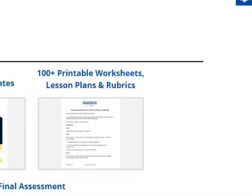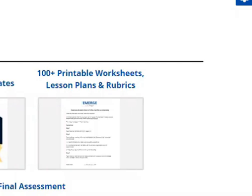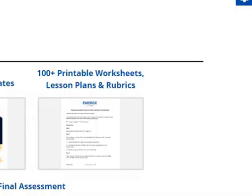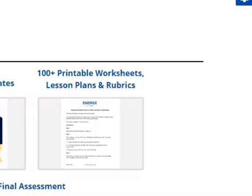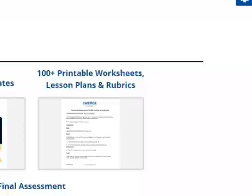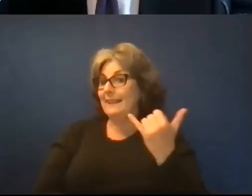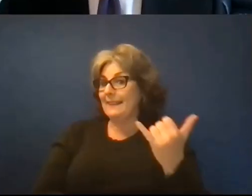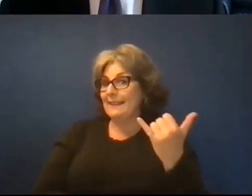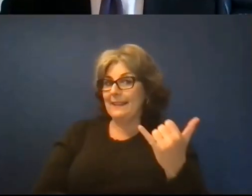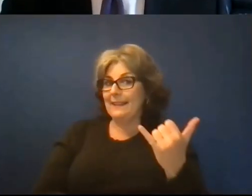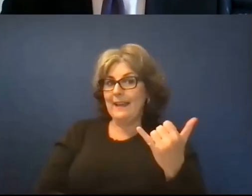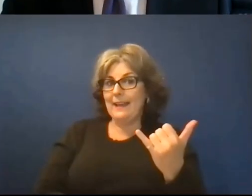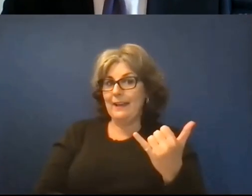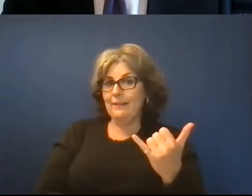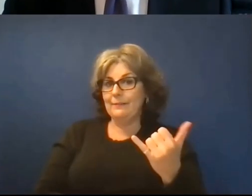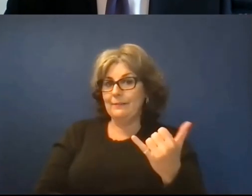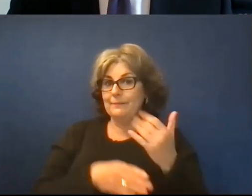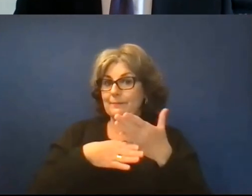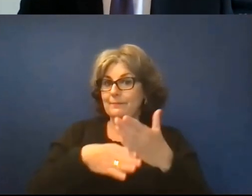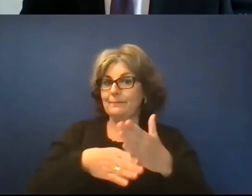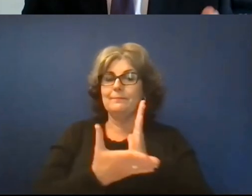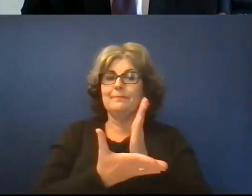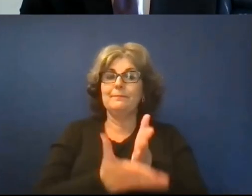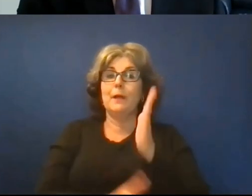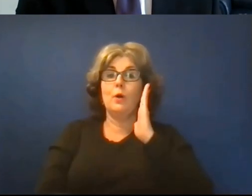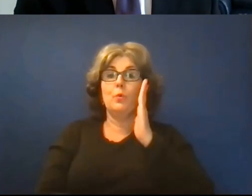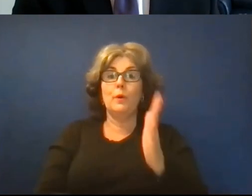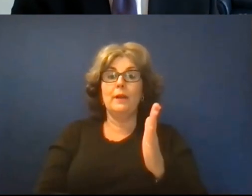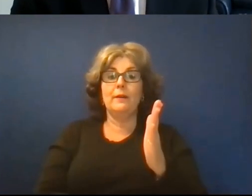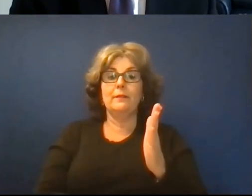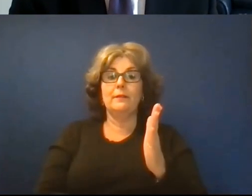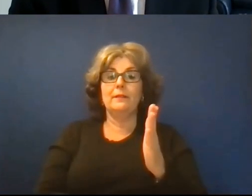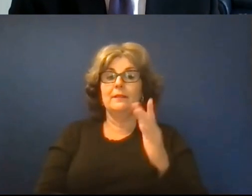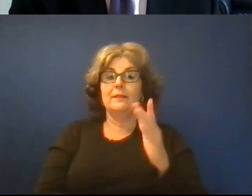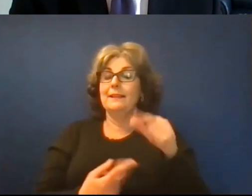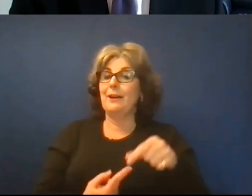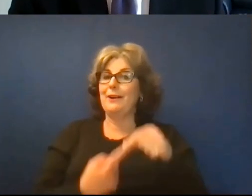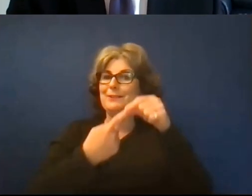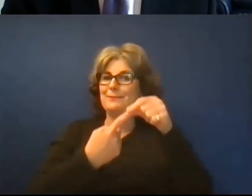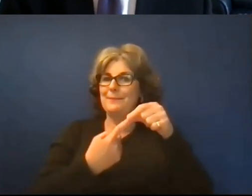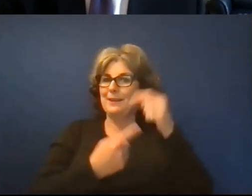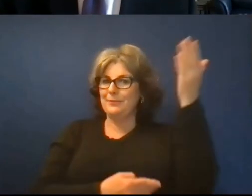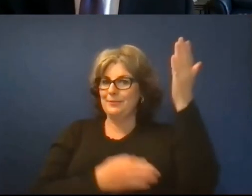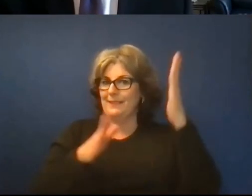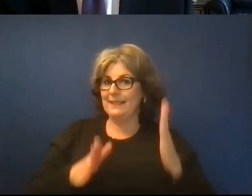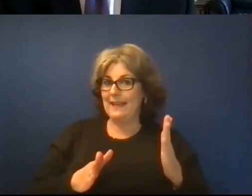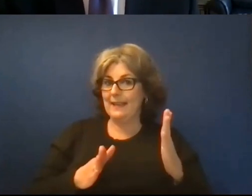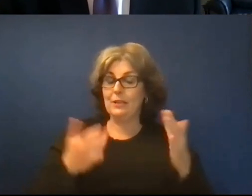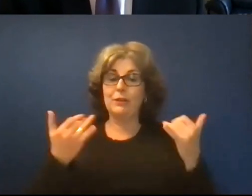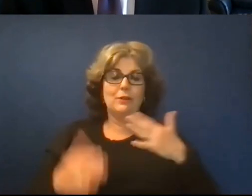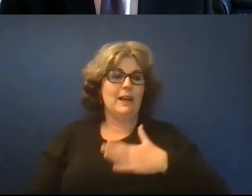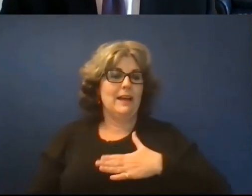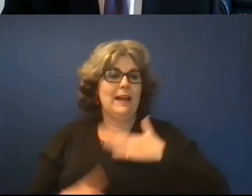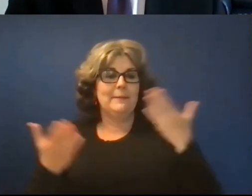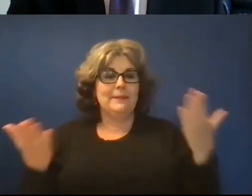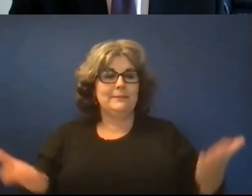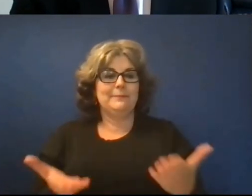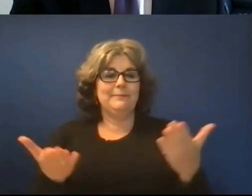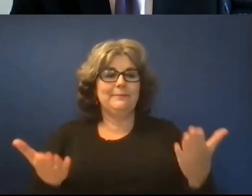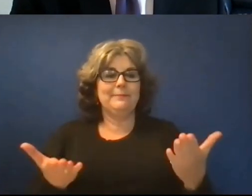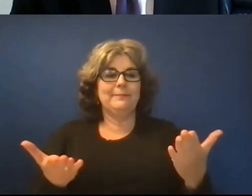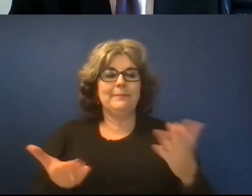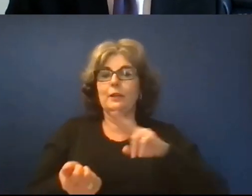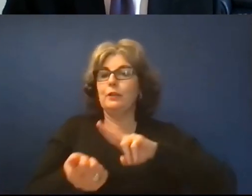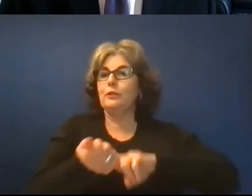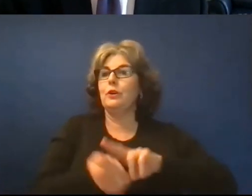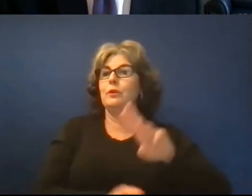what I'd like to do is I'm going to turn off my share, and we're going to bring in our special guests. We are delighted to have Nurse